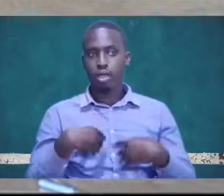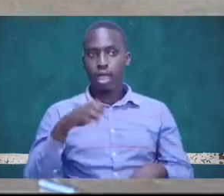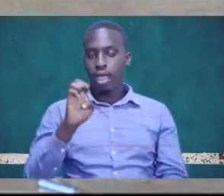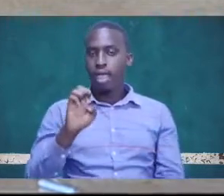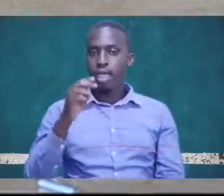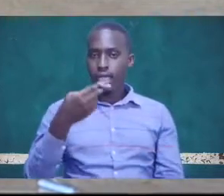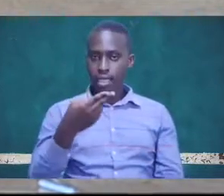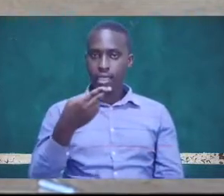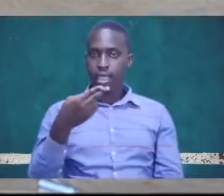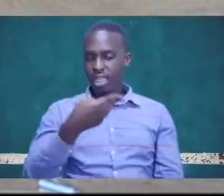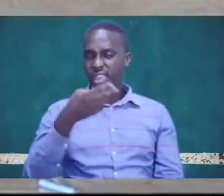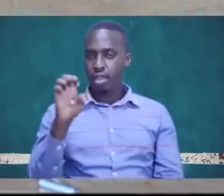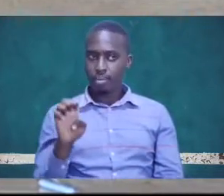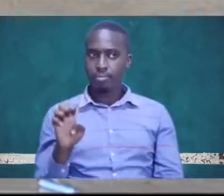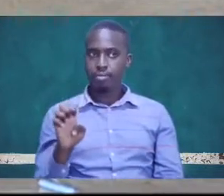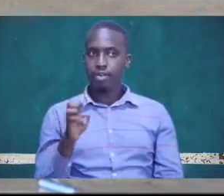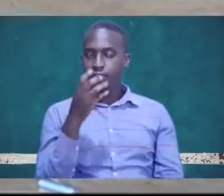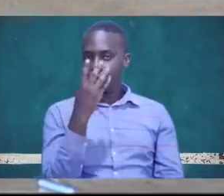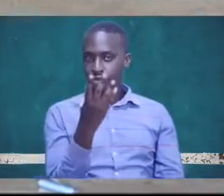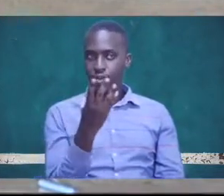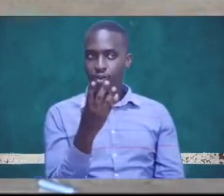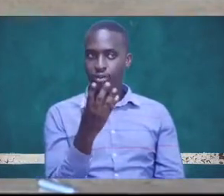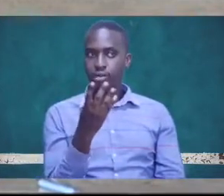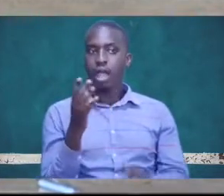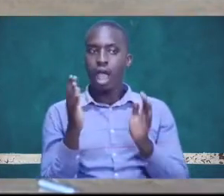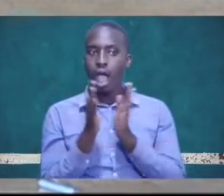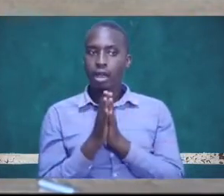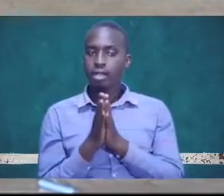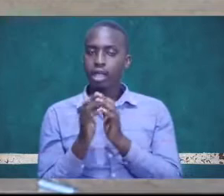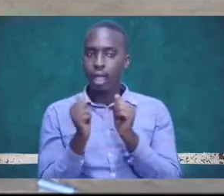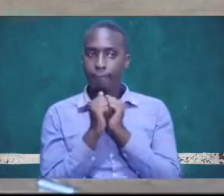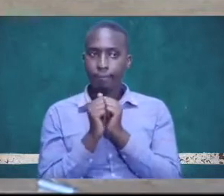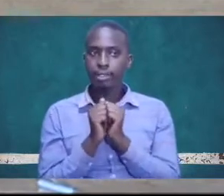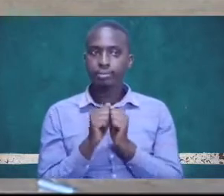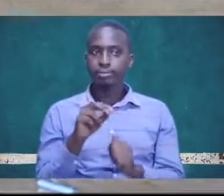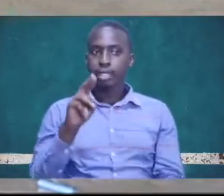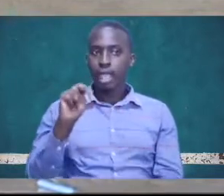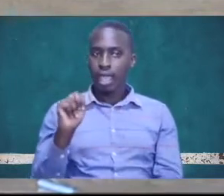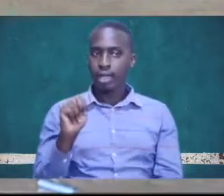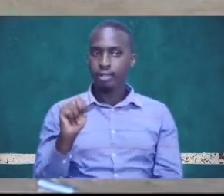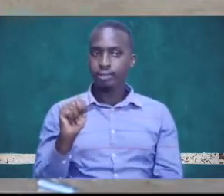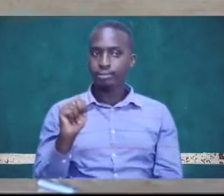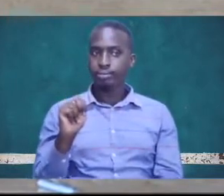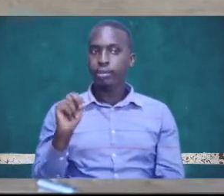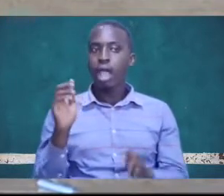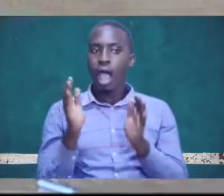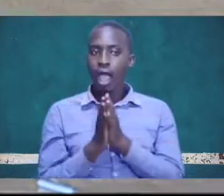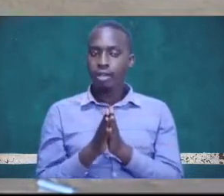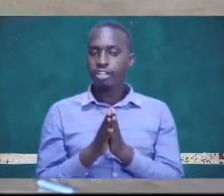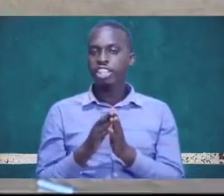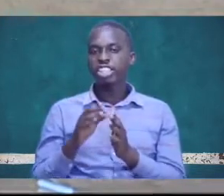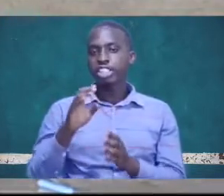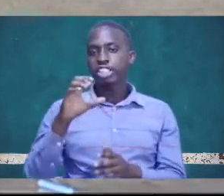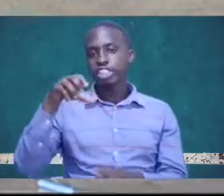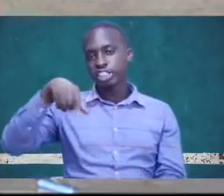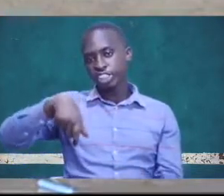helium. That is helium 4. This is together with a neutron. This is a neutron and the energy,